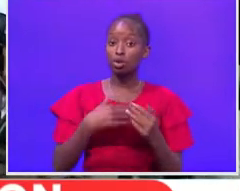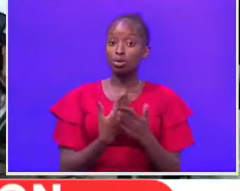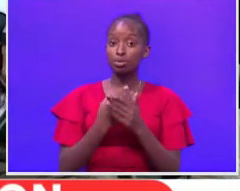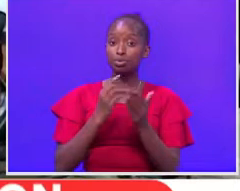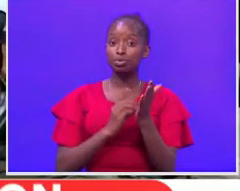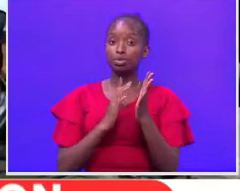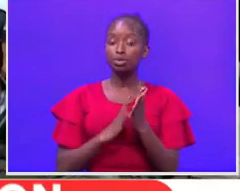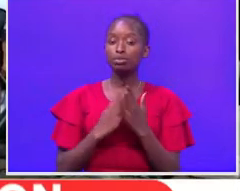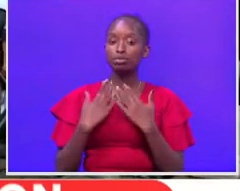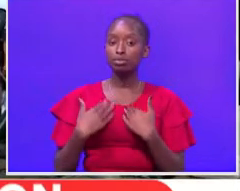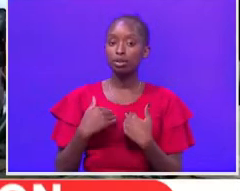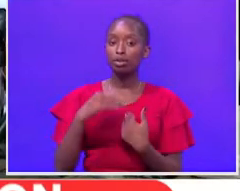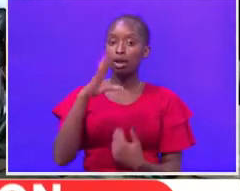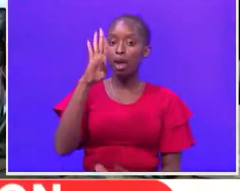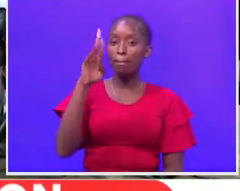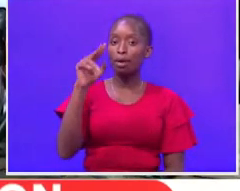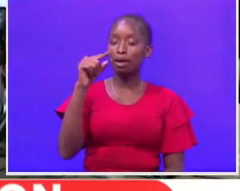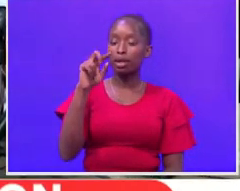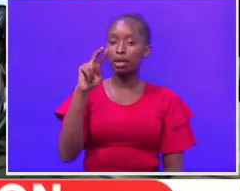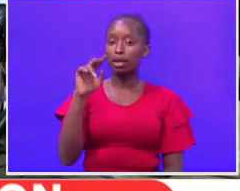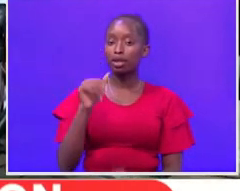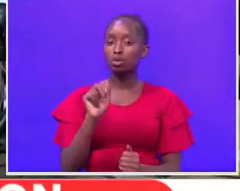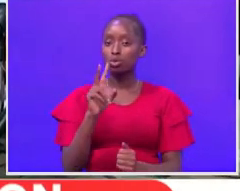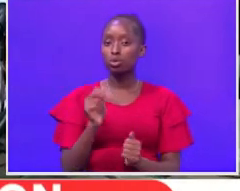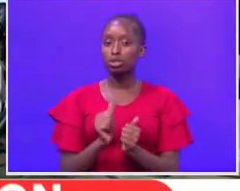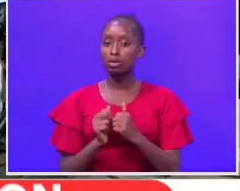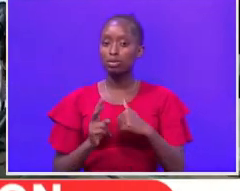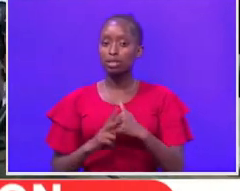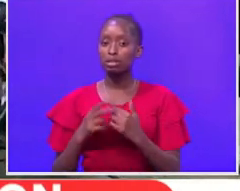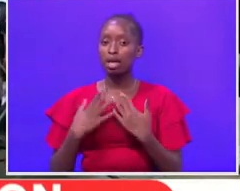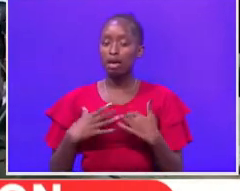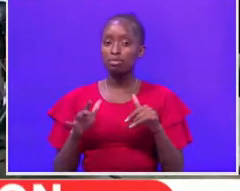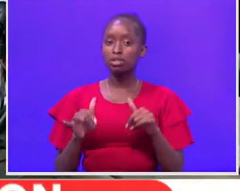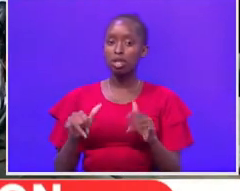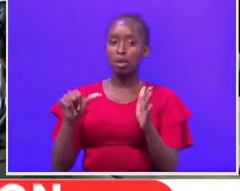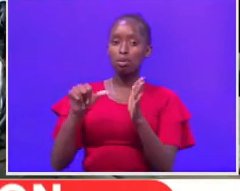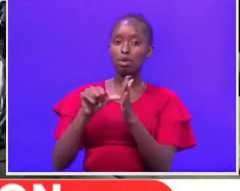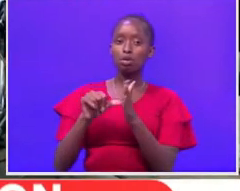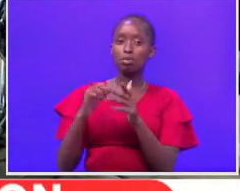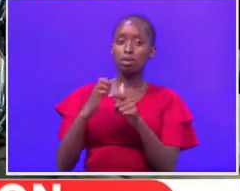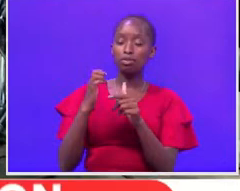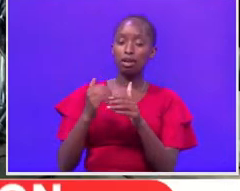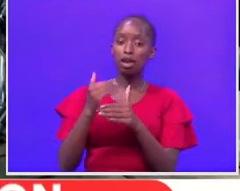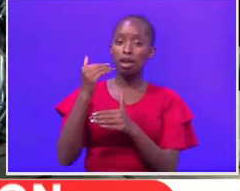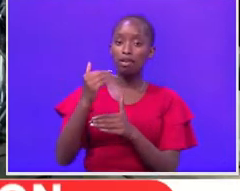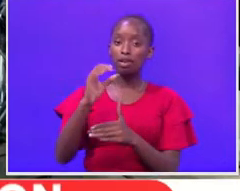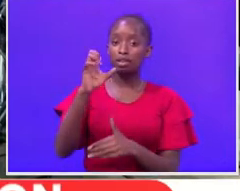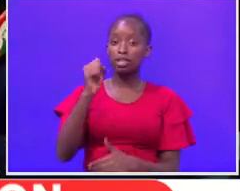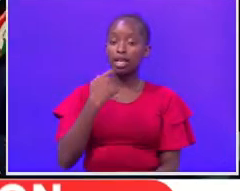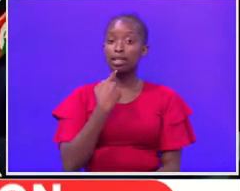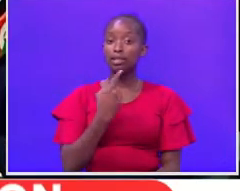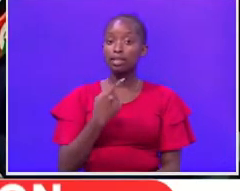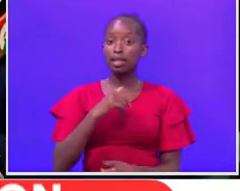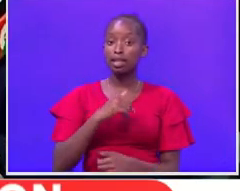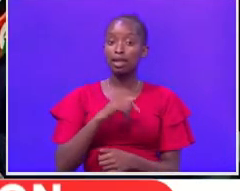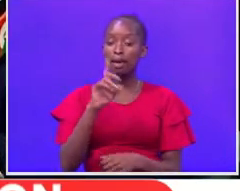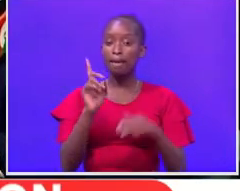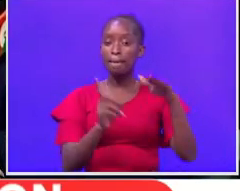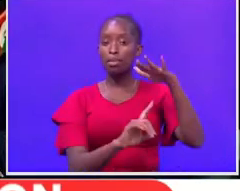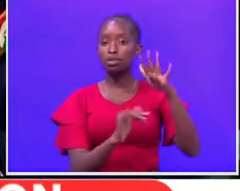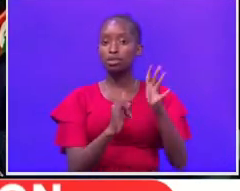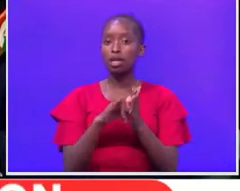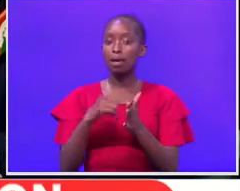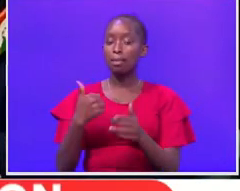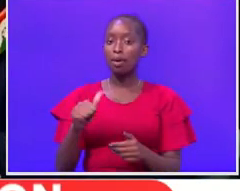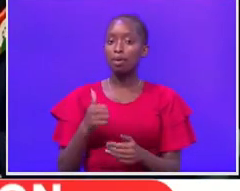of 2017 still remains a contentious issue, even as CS Nakumicha underscores that the ministry is yet to find a solution